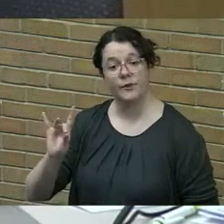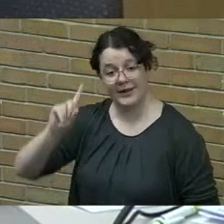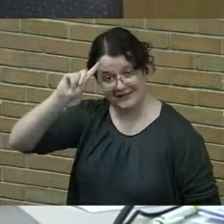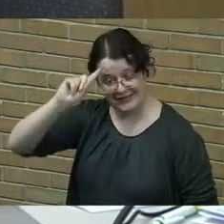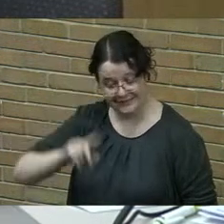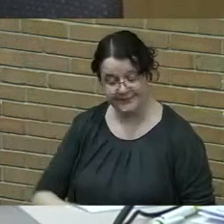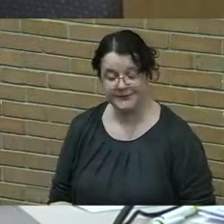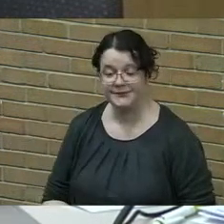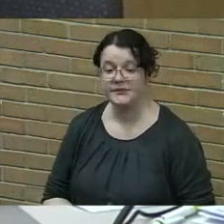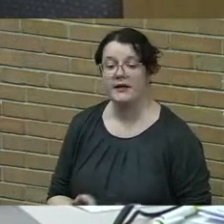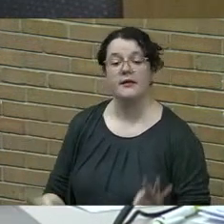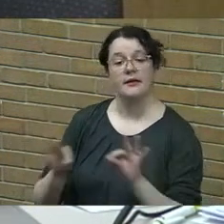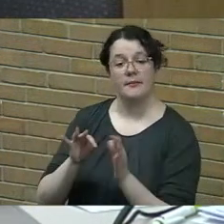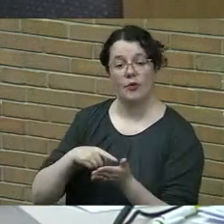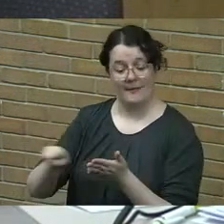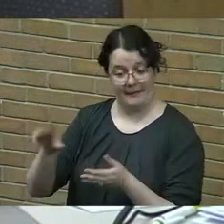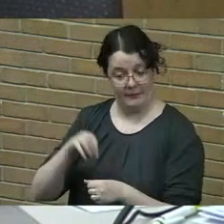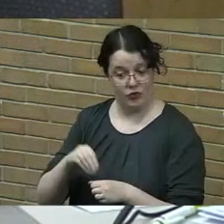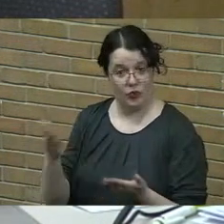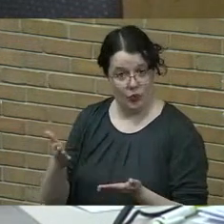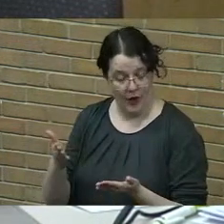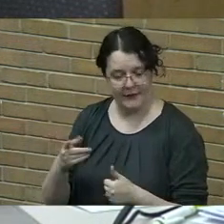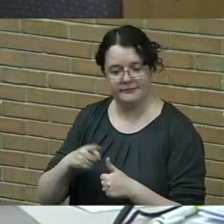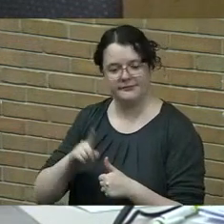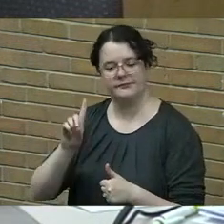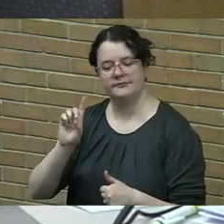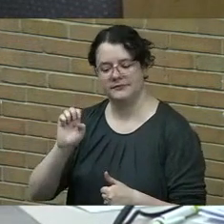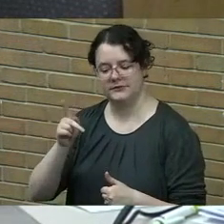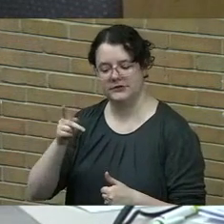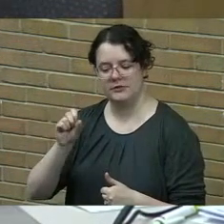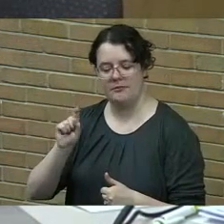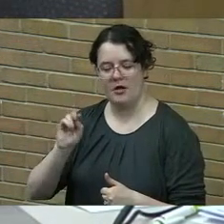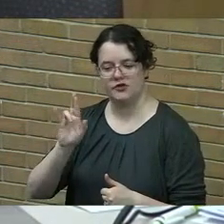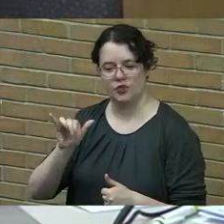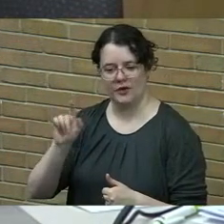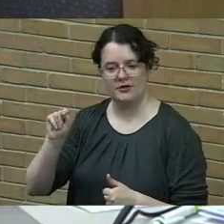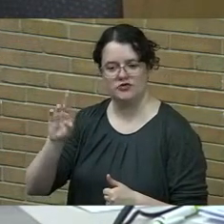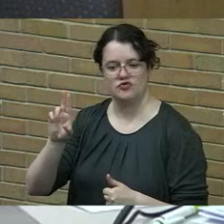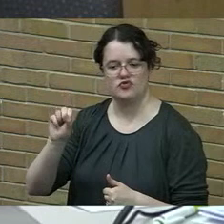$925,132.48. Notable claims include to the Depository Trust Company in the amount of